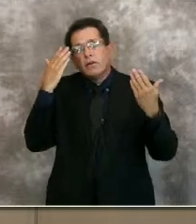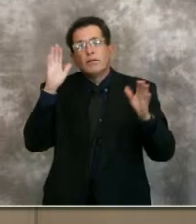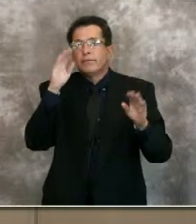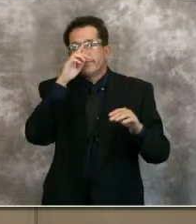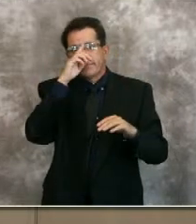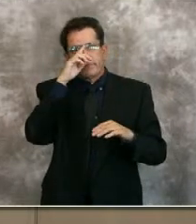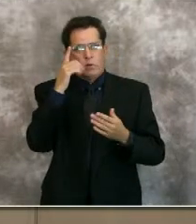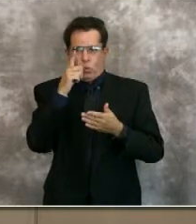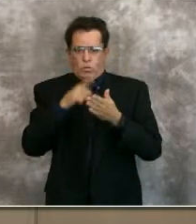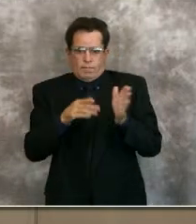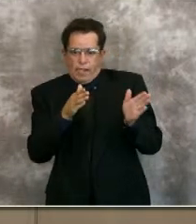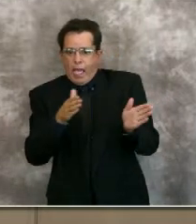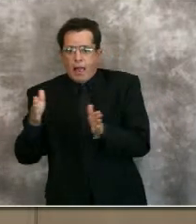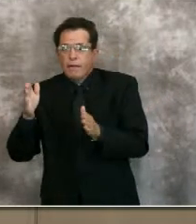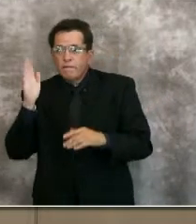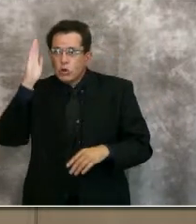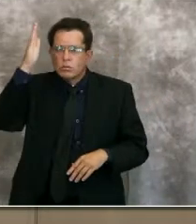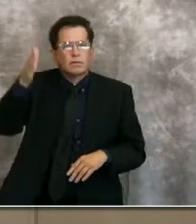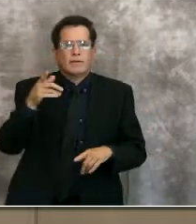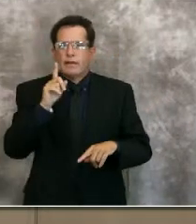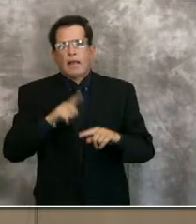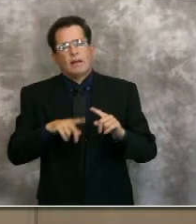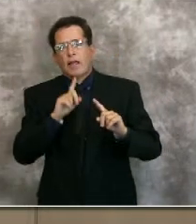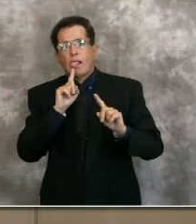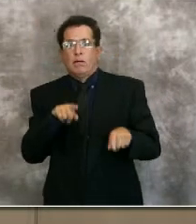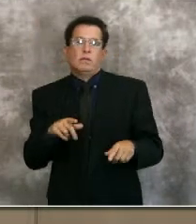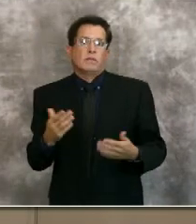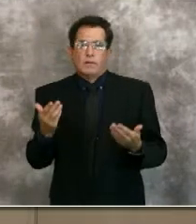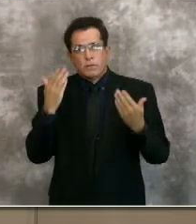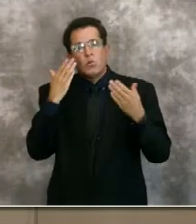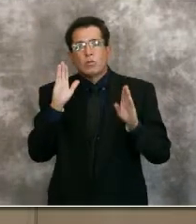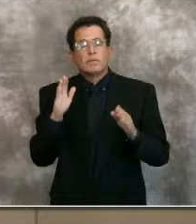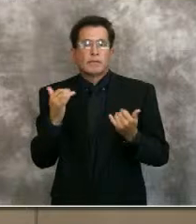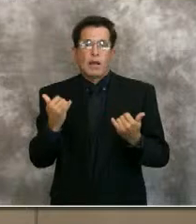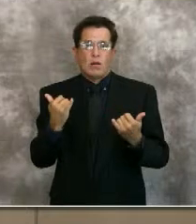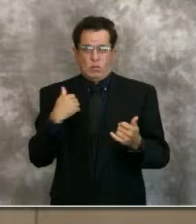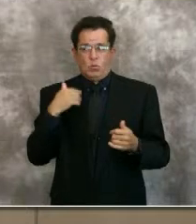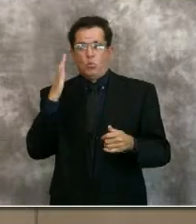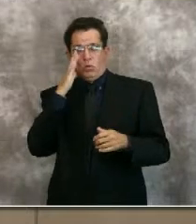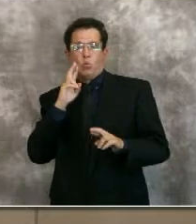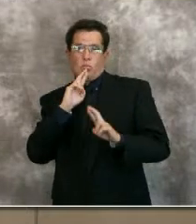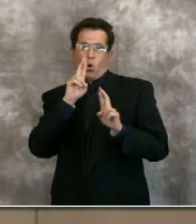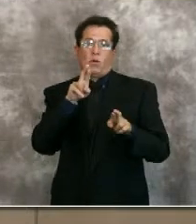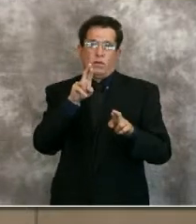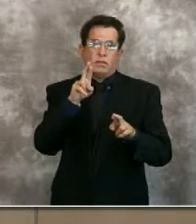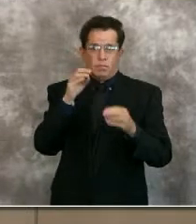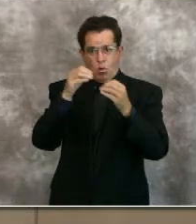what else is going to happen. So we will report back as